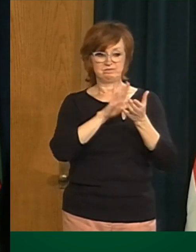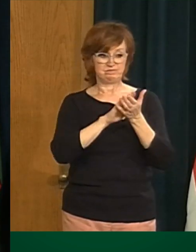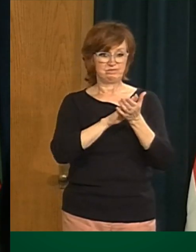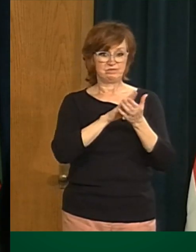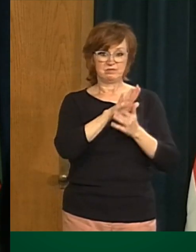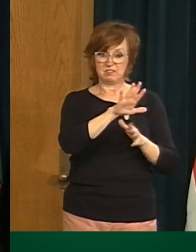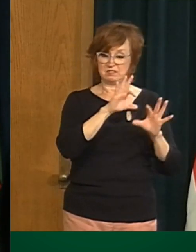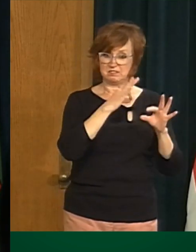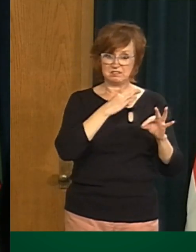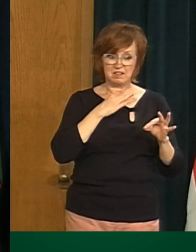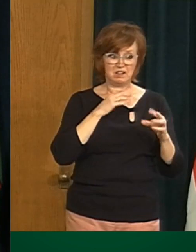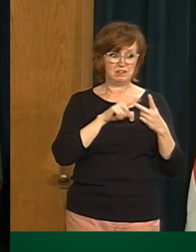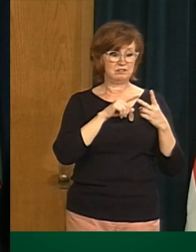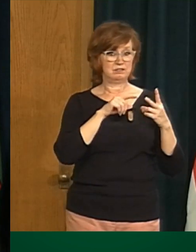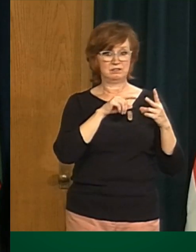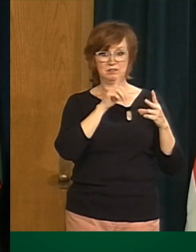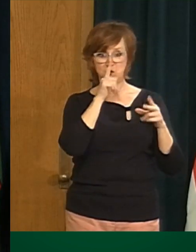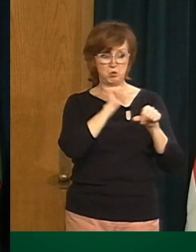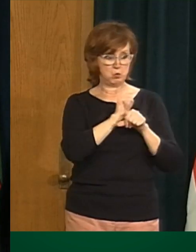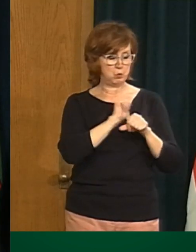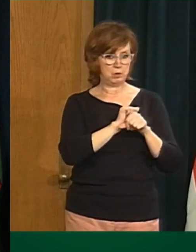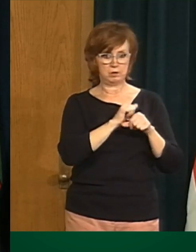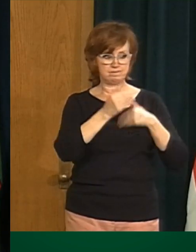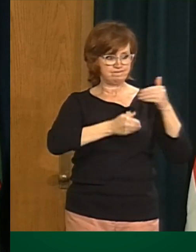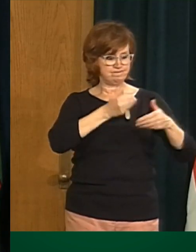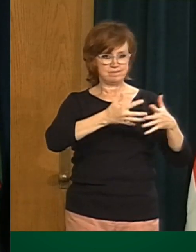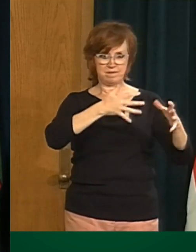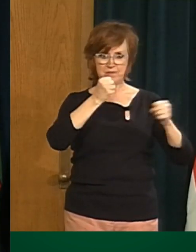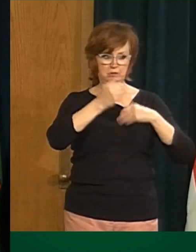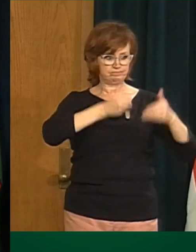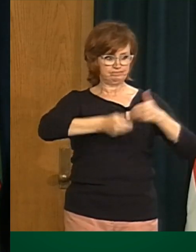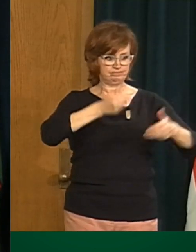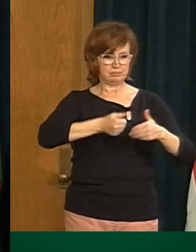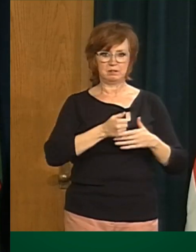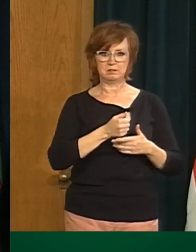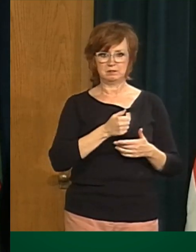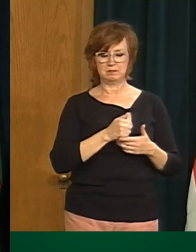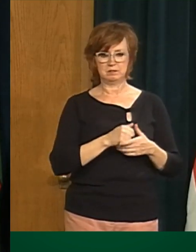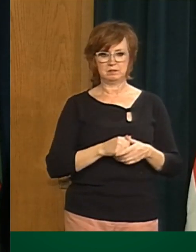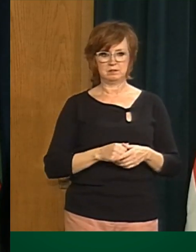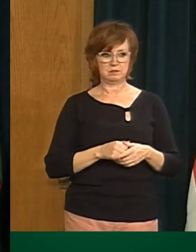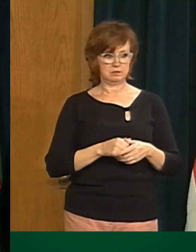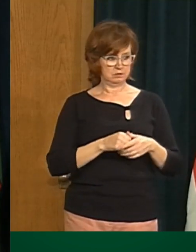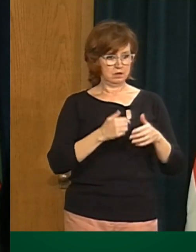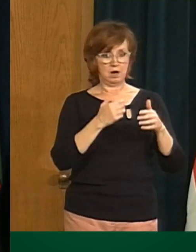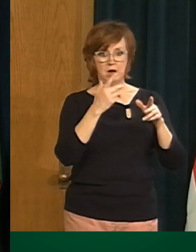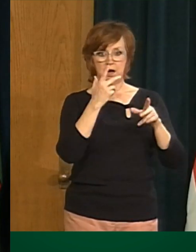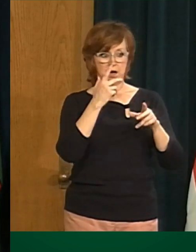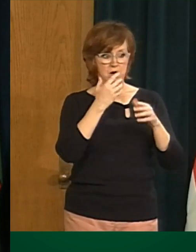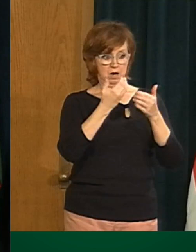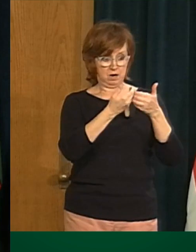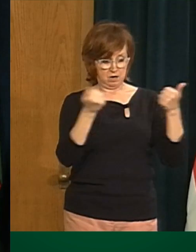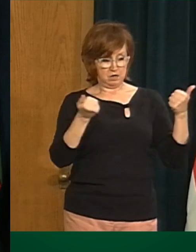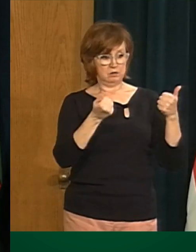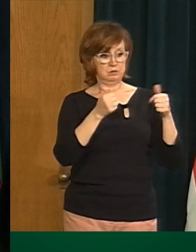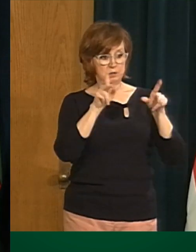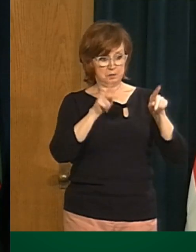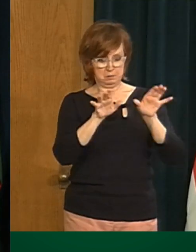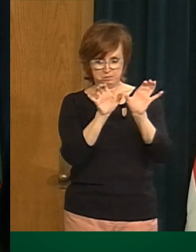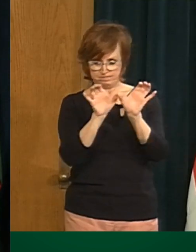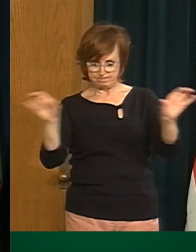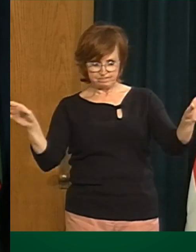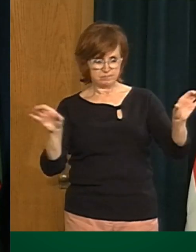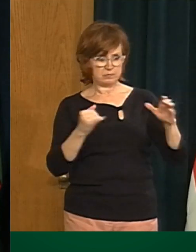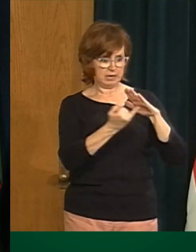the initial on-the-ground response in ensuring that those individuals that tested positive were isolated, and the subsequent